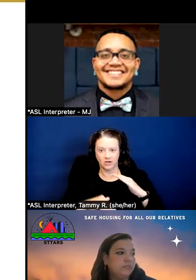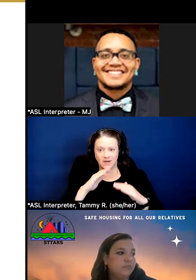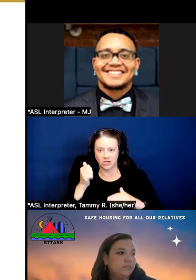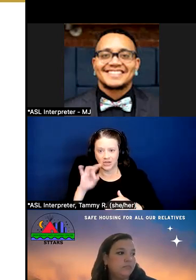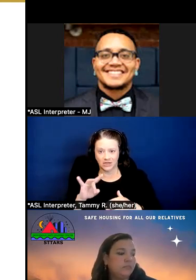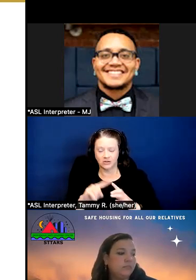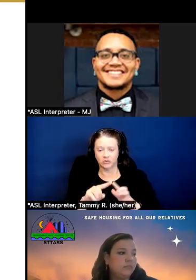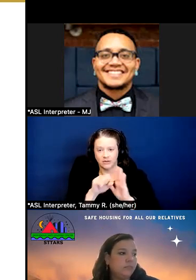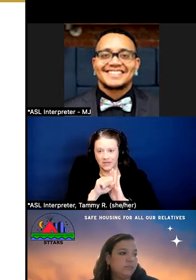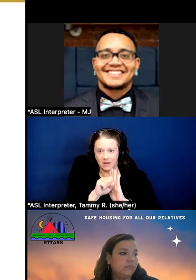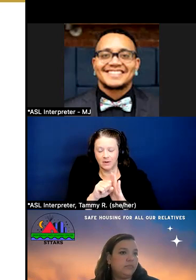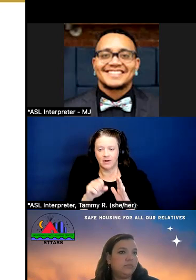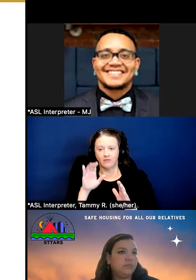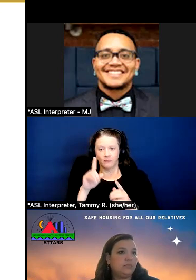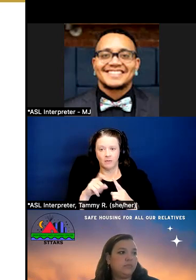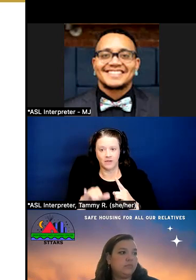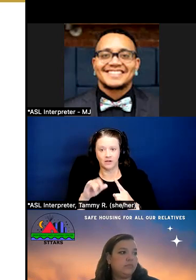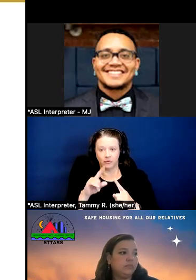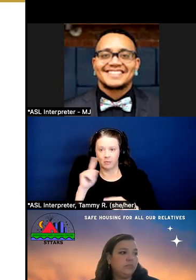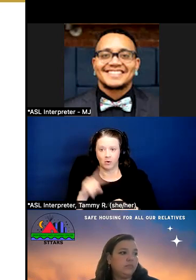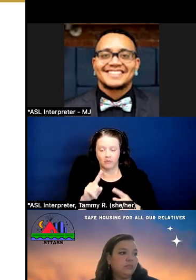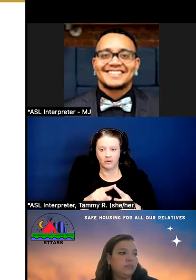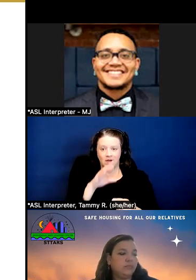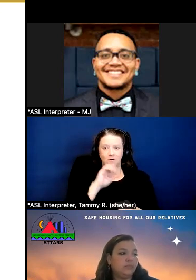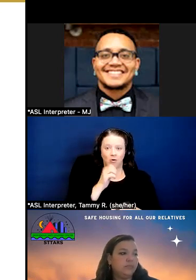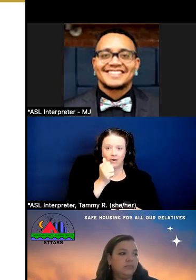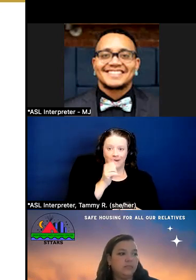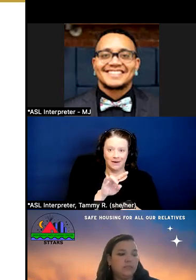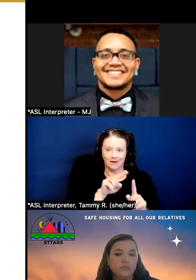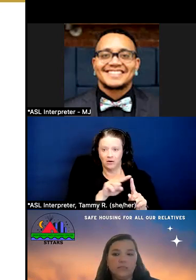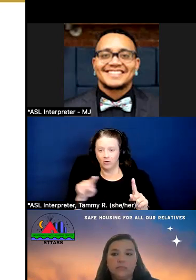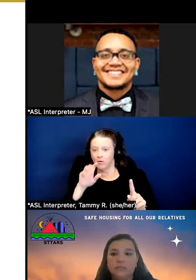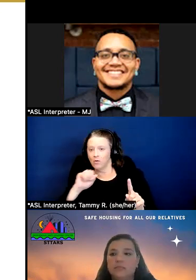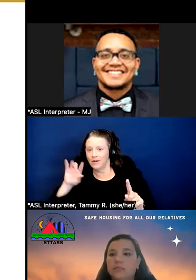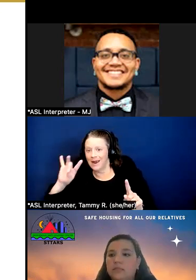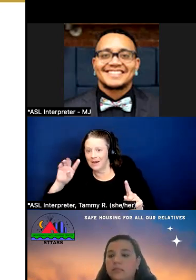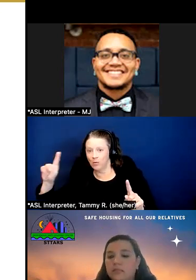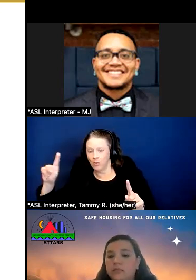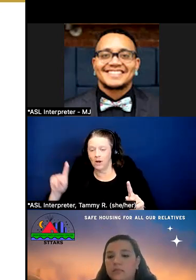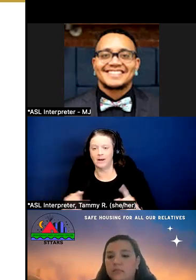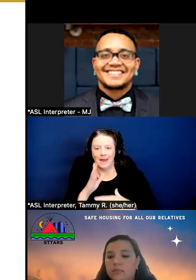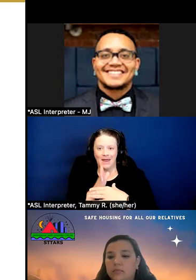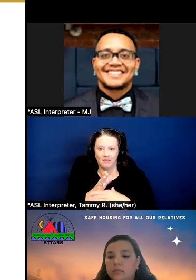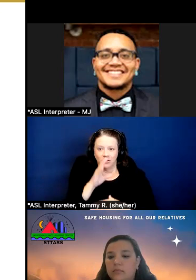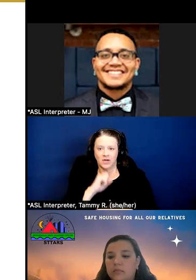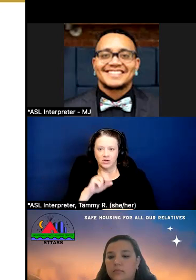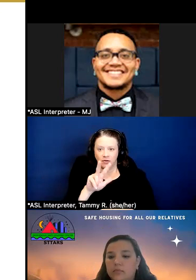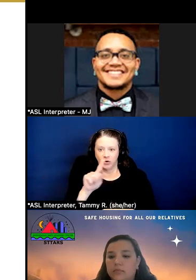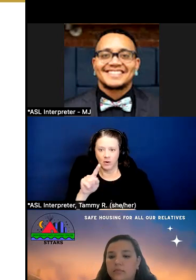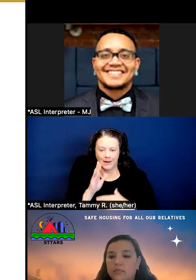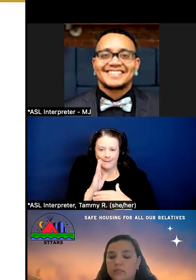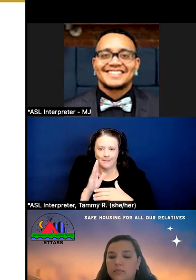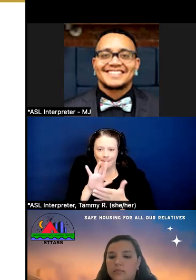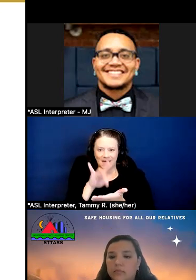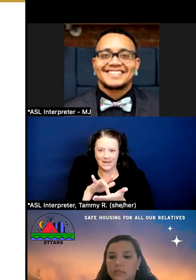this report was 18 all the way to 81 was our oldest grant recipient, with an average age of 31 and a median age of 29. So